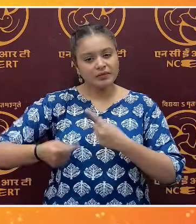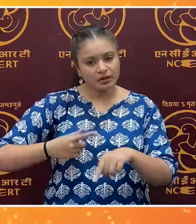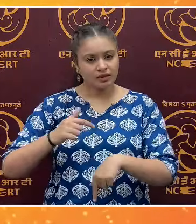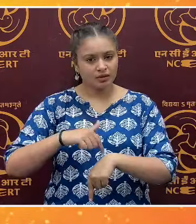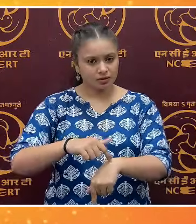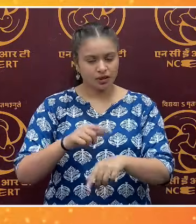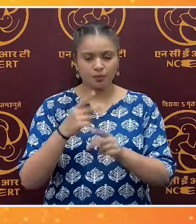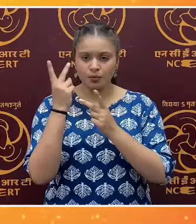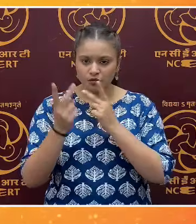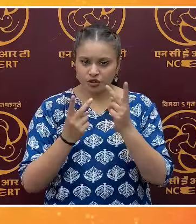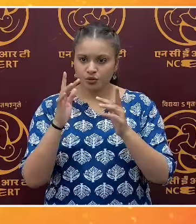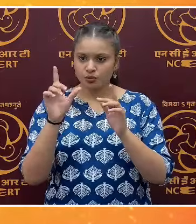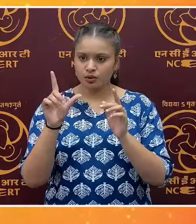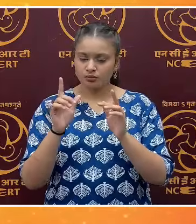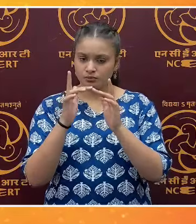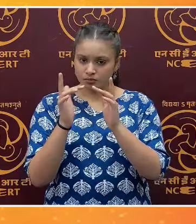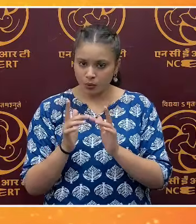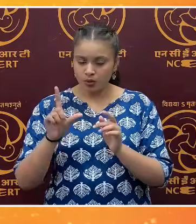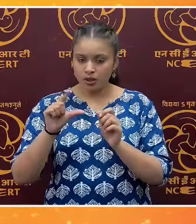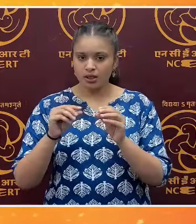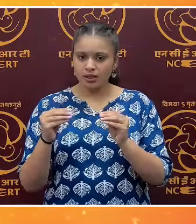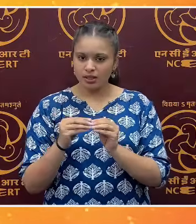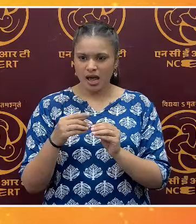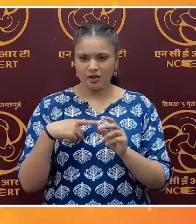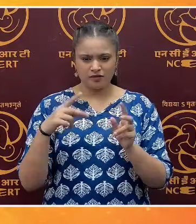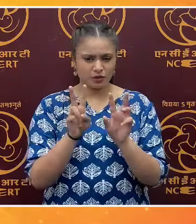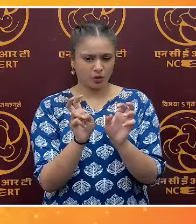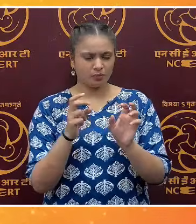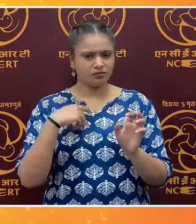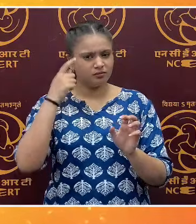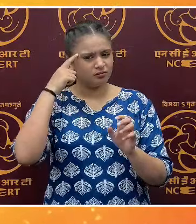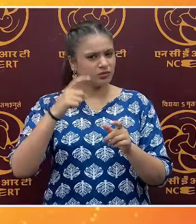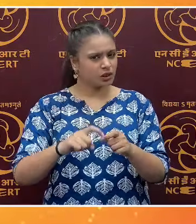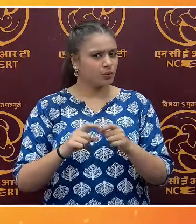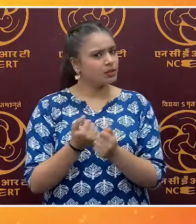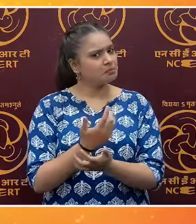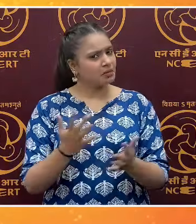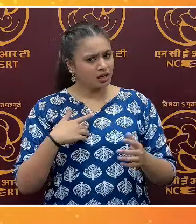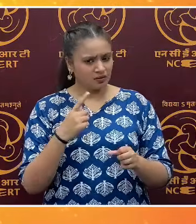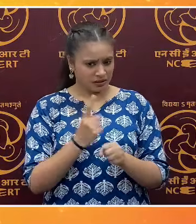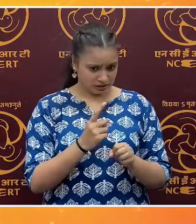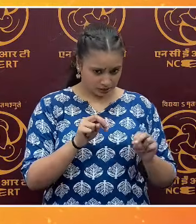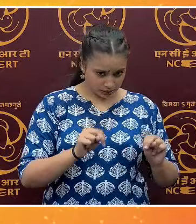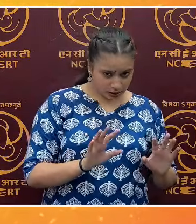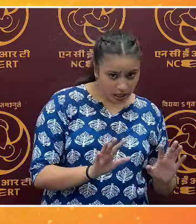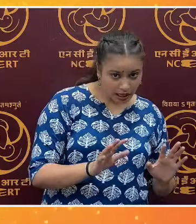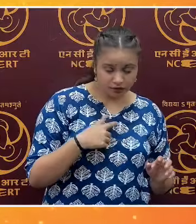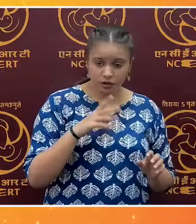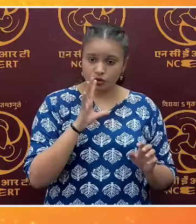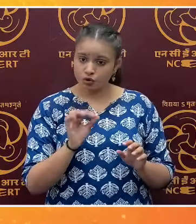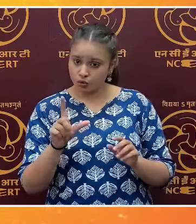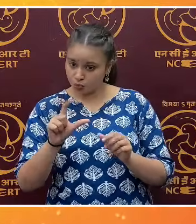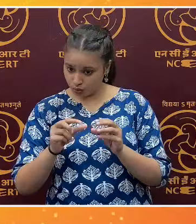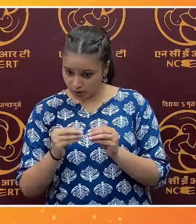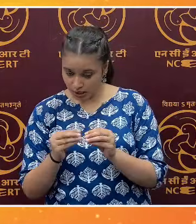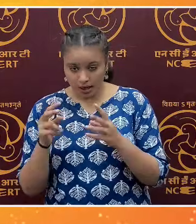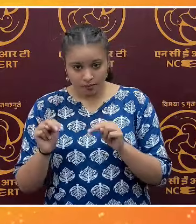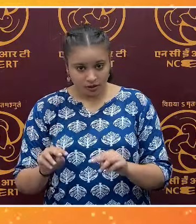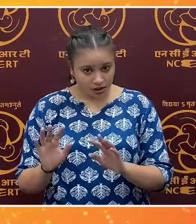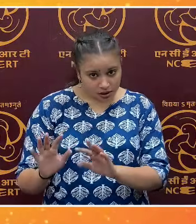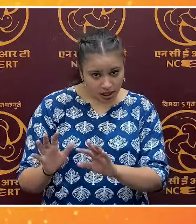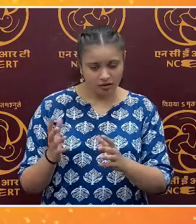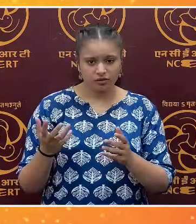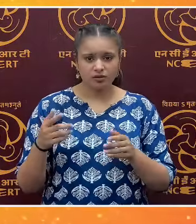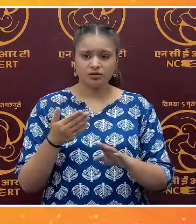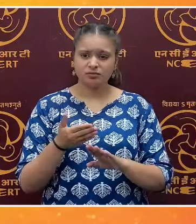about virtual labs, lots of questions, crop up, whether we need teachers or not, whether we need real physical laboratories or not. So